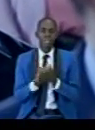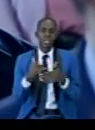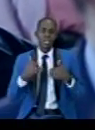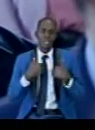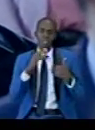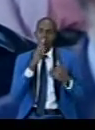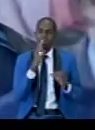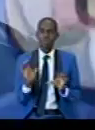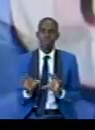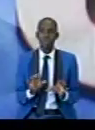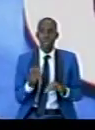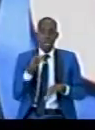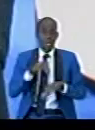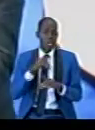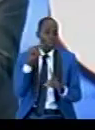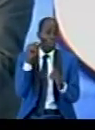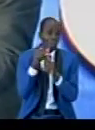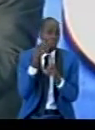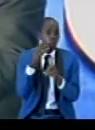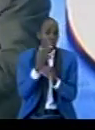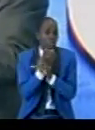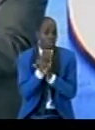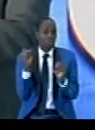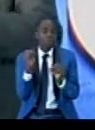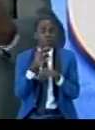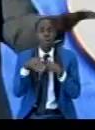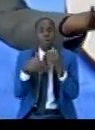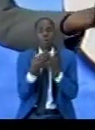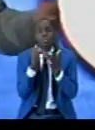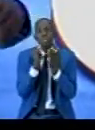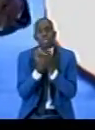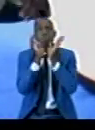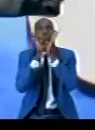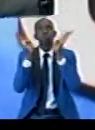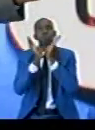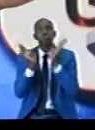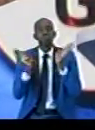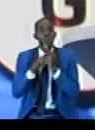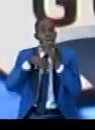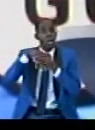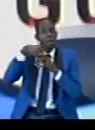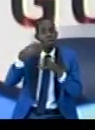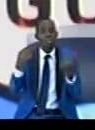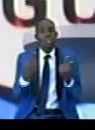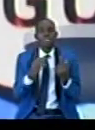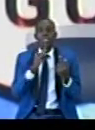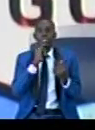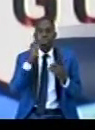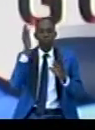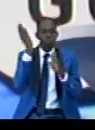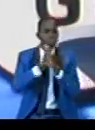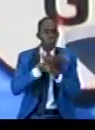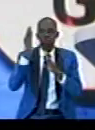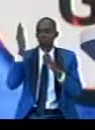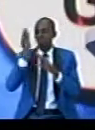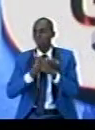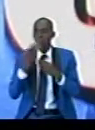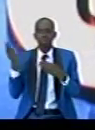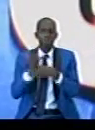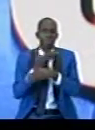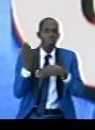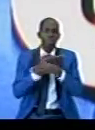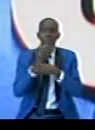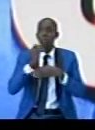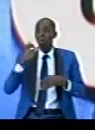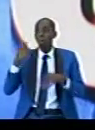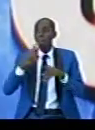of salvation, all those branches are cut off, and so now the place is clear, but the root of that